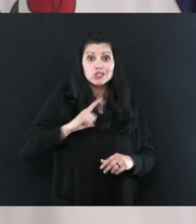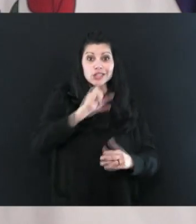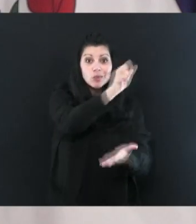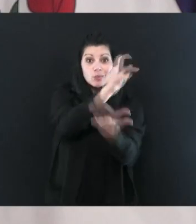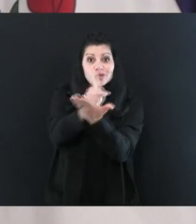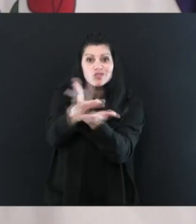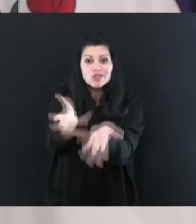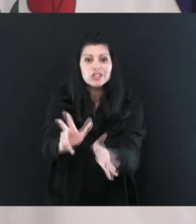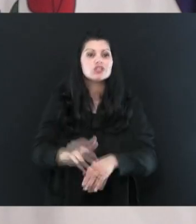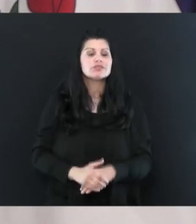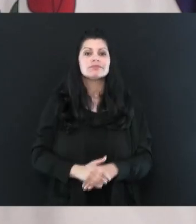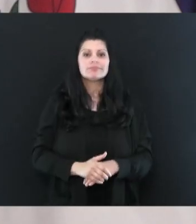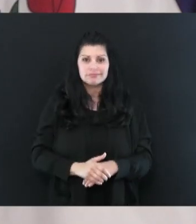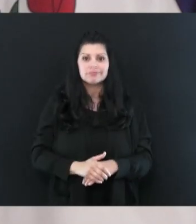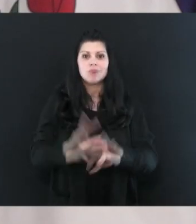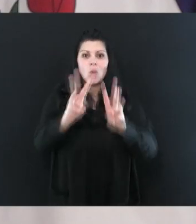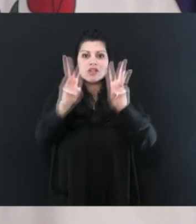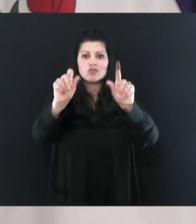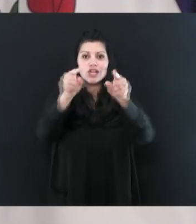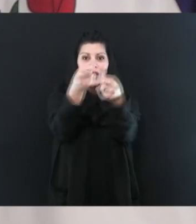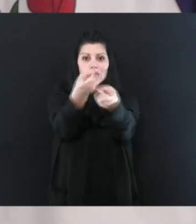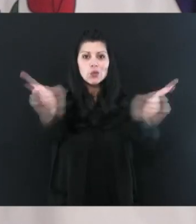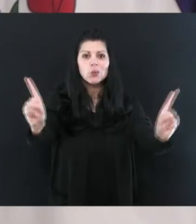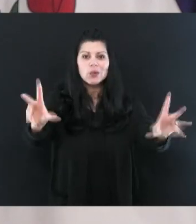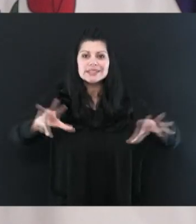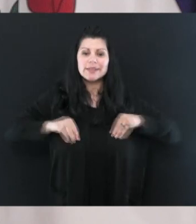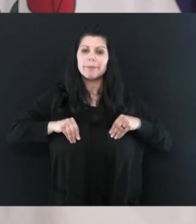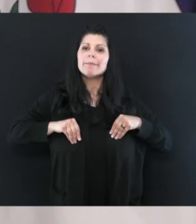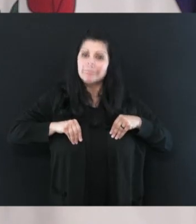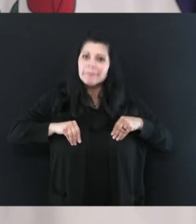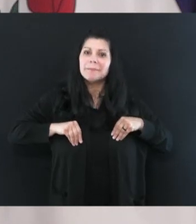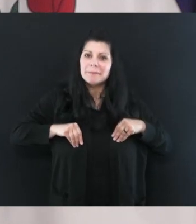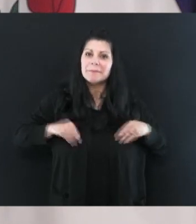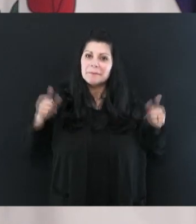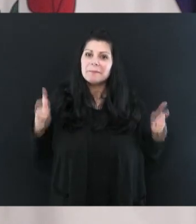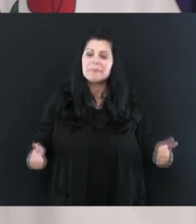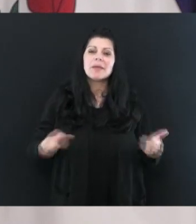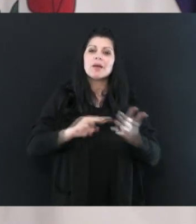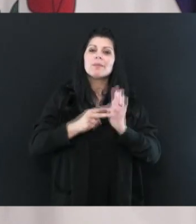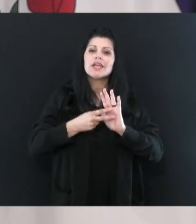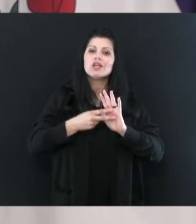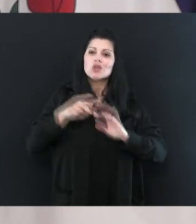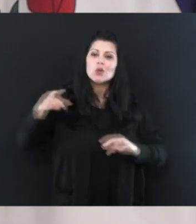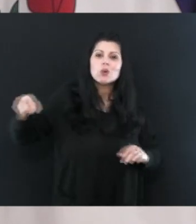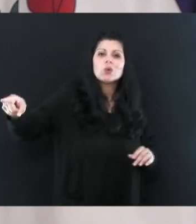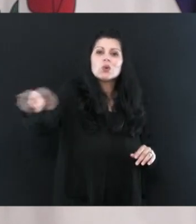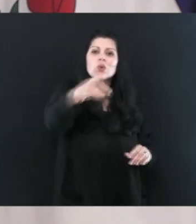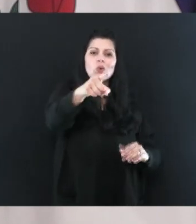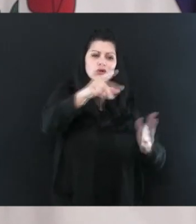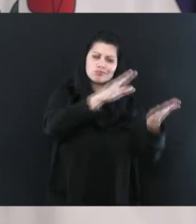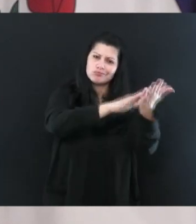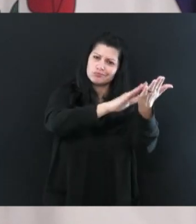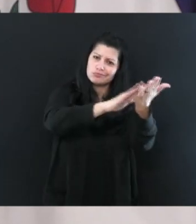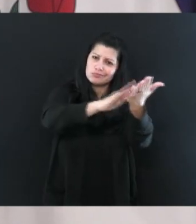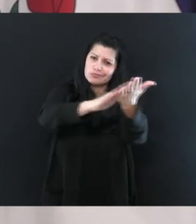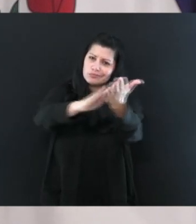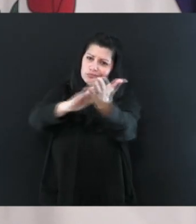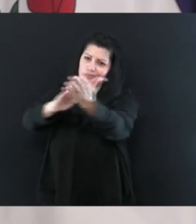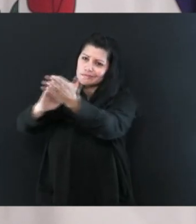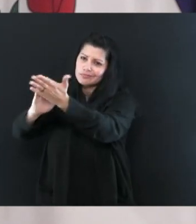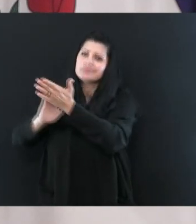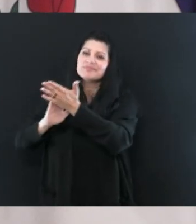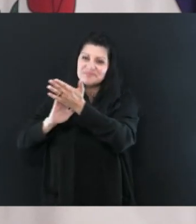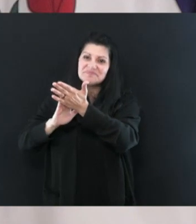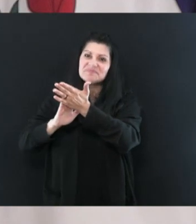great with me. It's always great with me. You deserve the credit for all the great work that's happened and continues to go